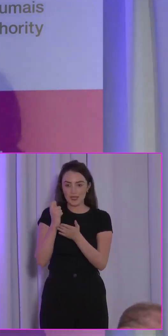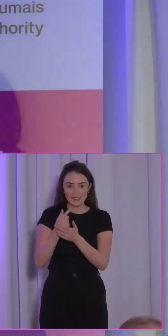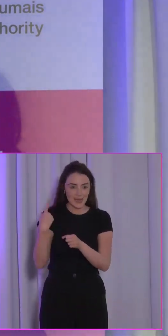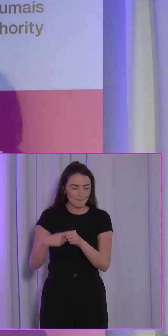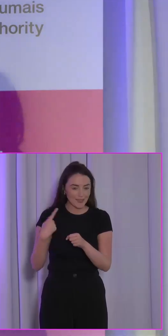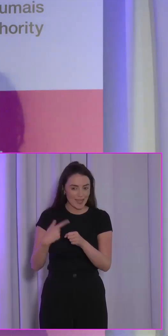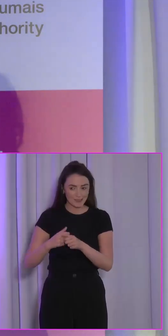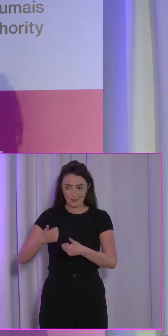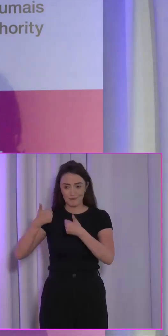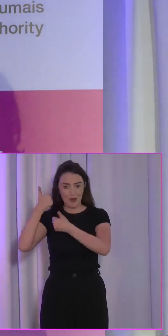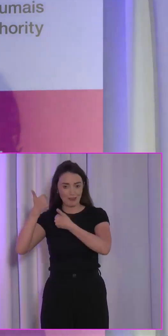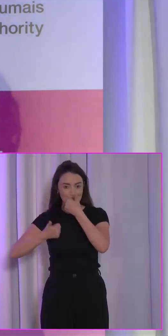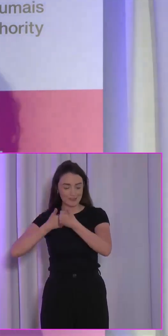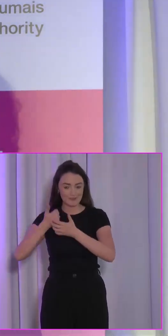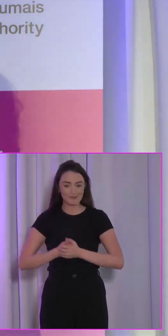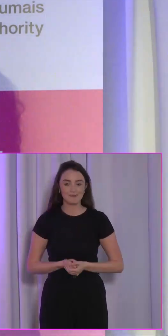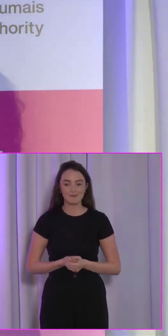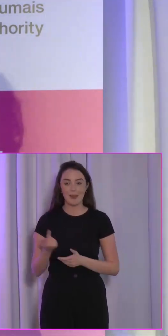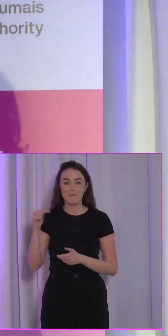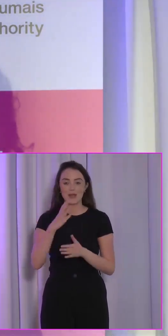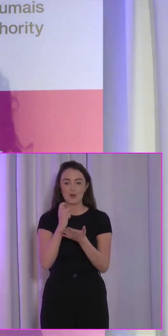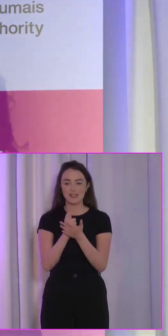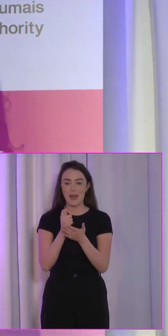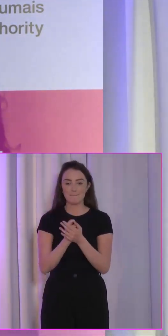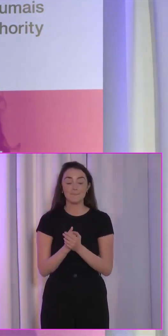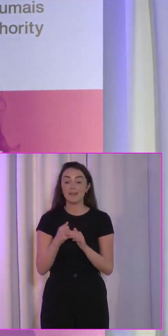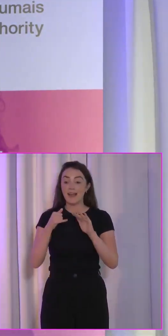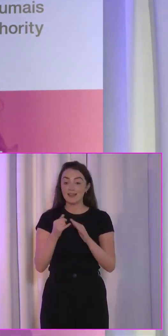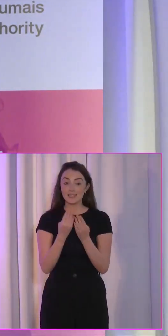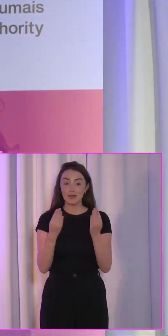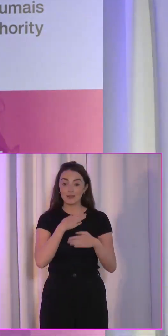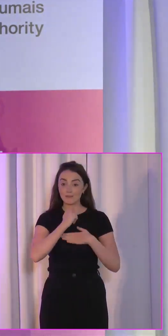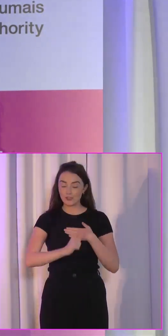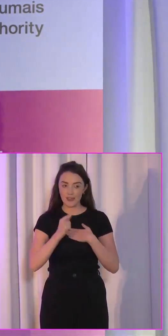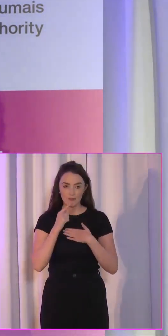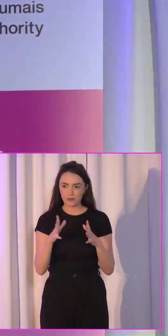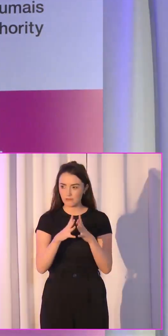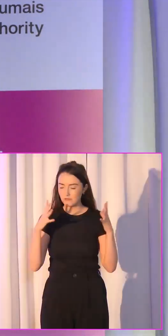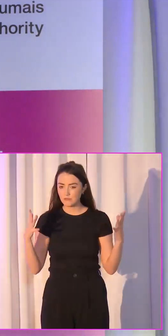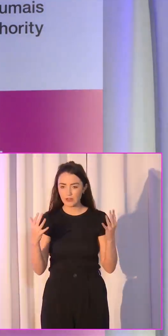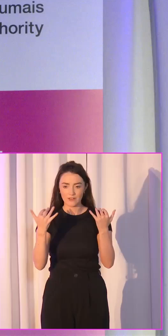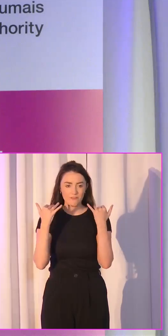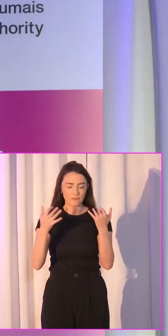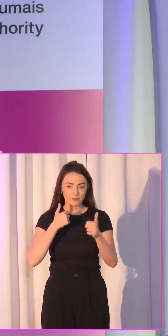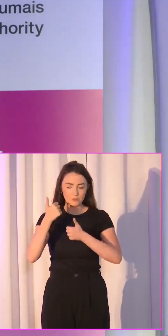was heroically done. You might have been the last panel of the day, but you covered a huge amount of ground,